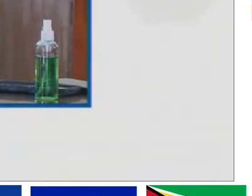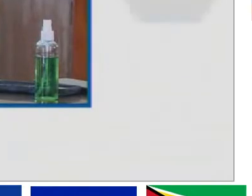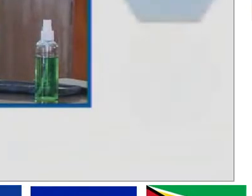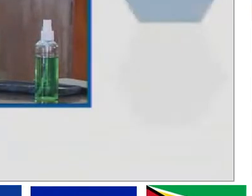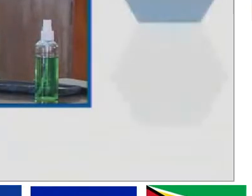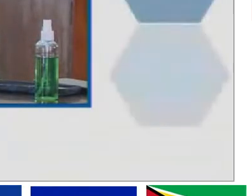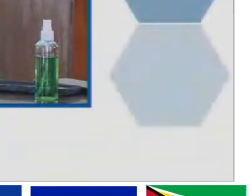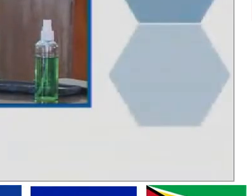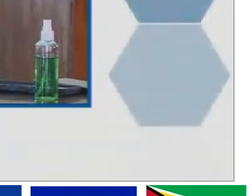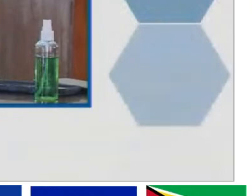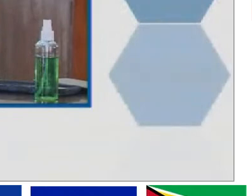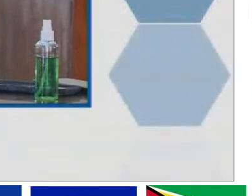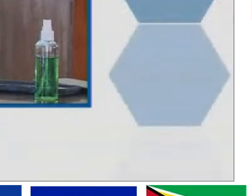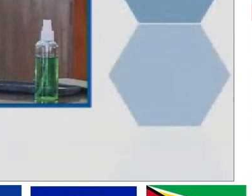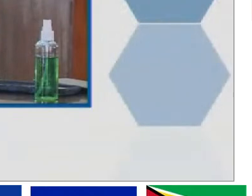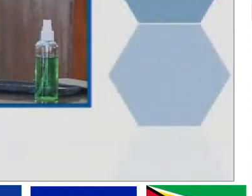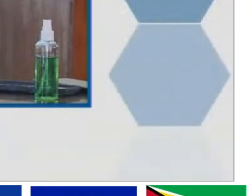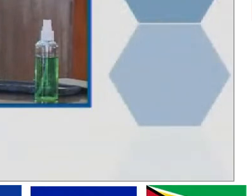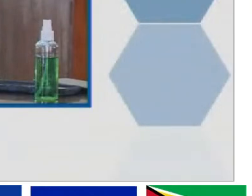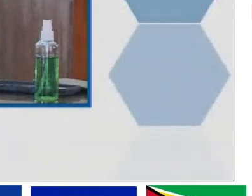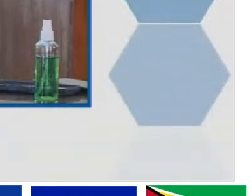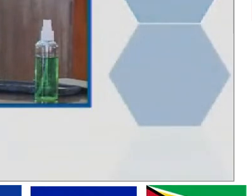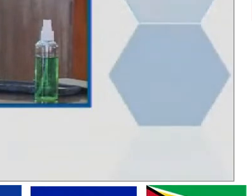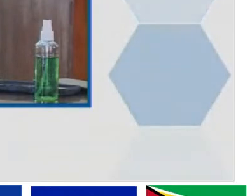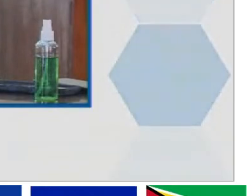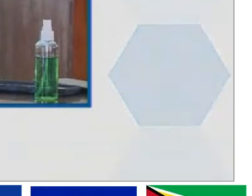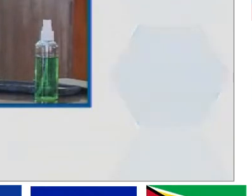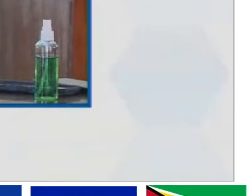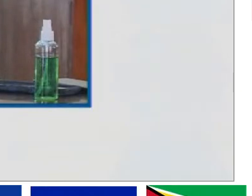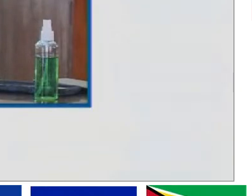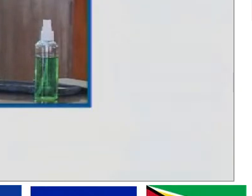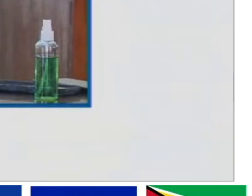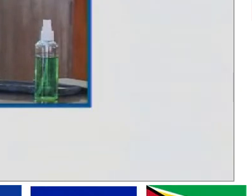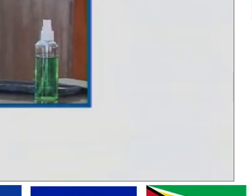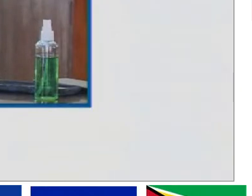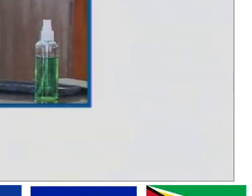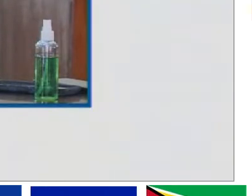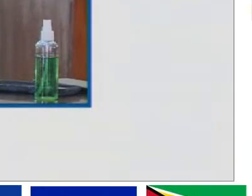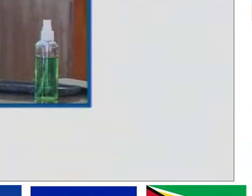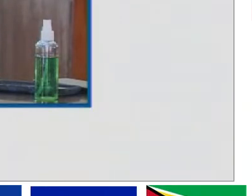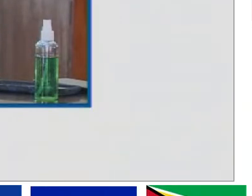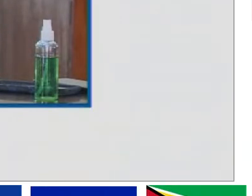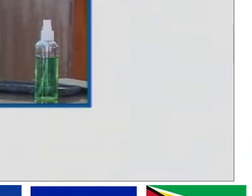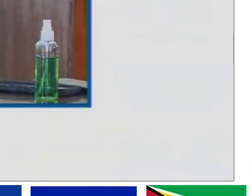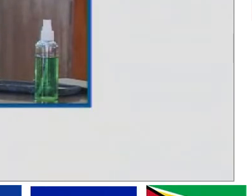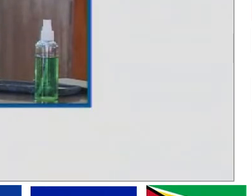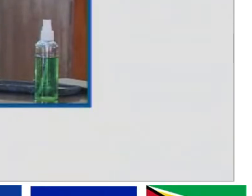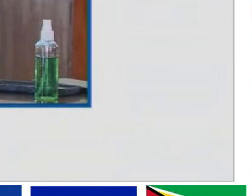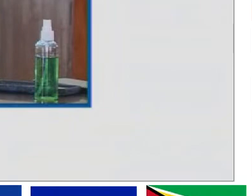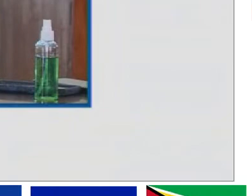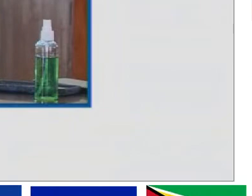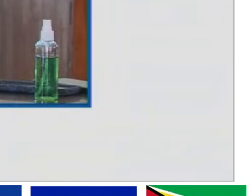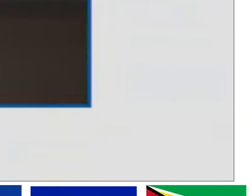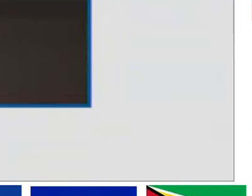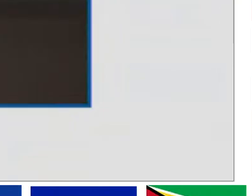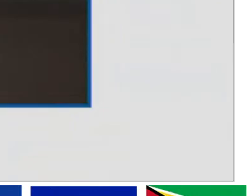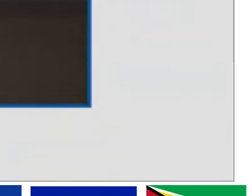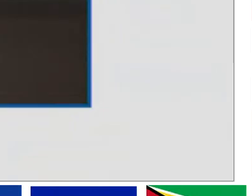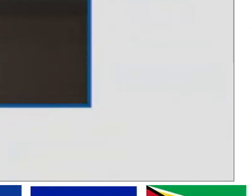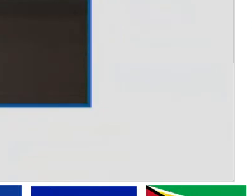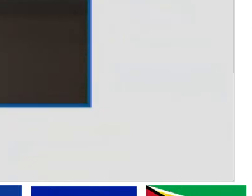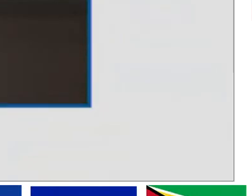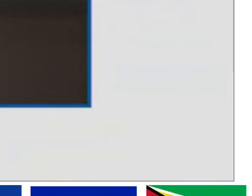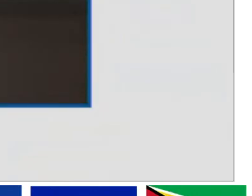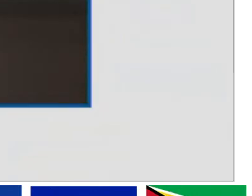We all do make mistakes. As you can see, as I stand here at the lectern, I am rocking my blue and white,